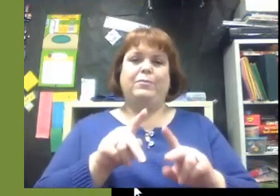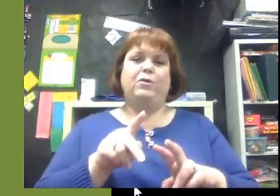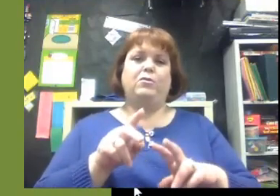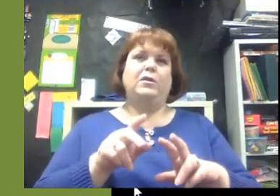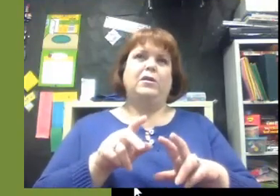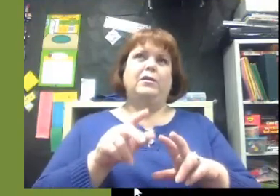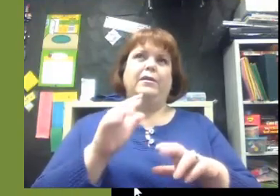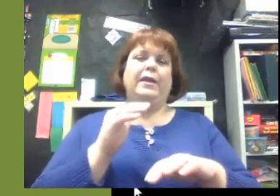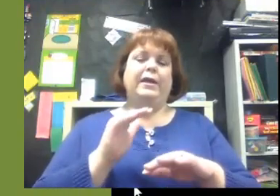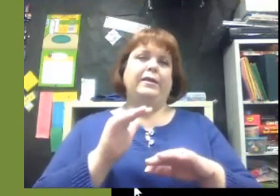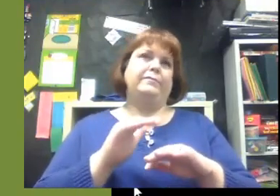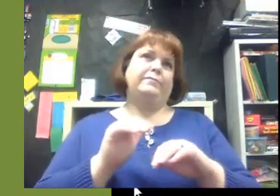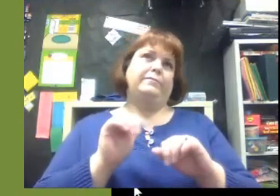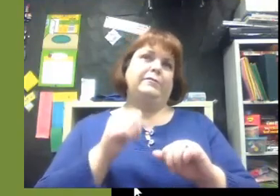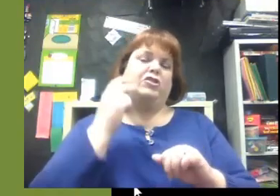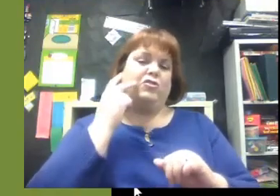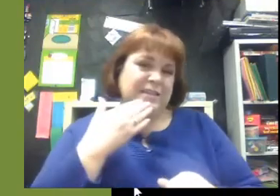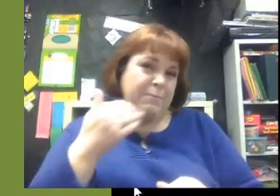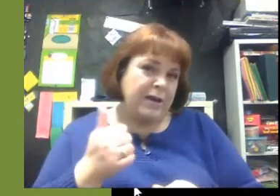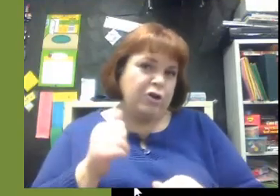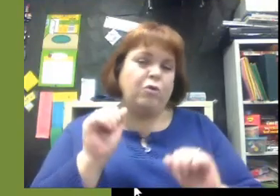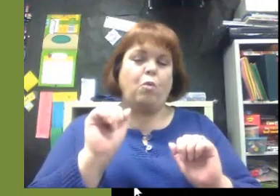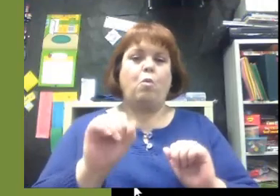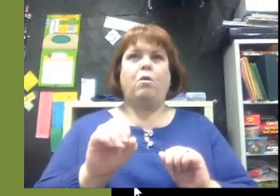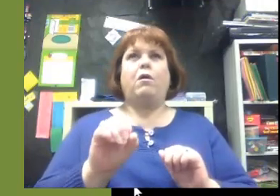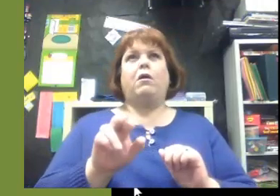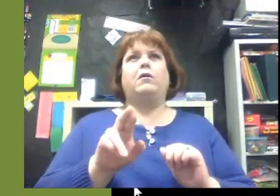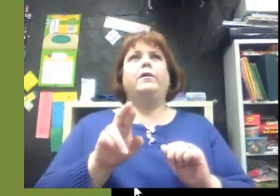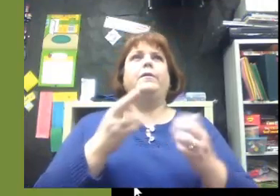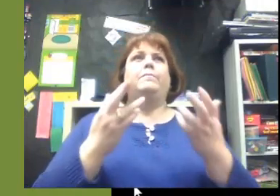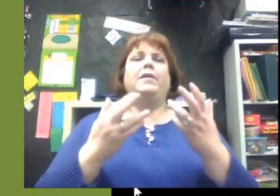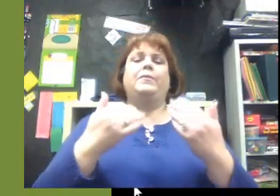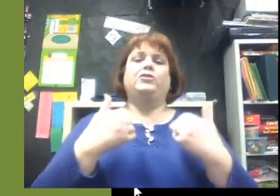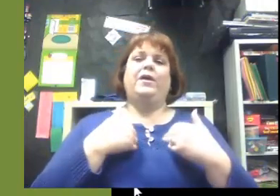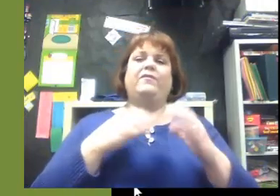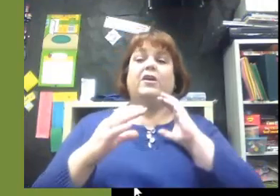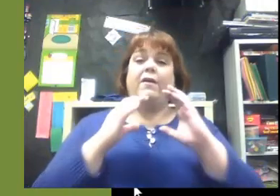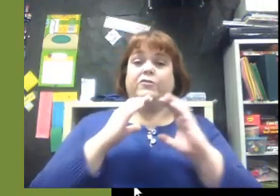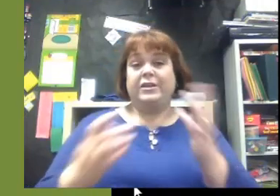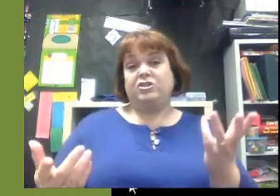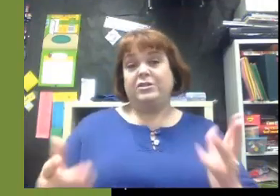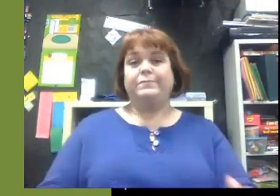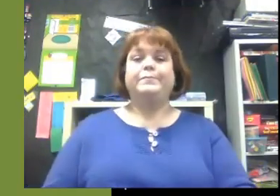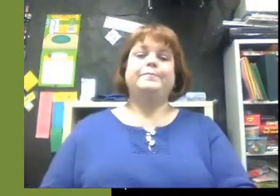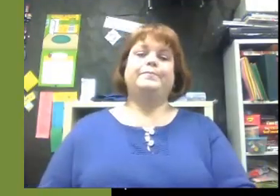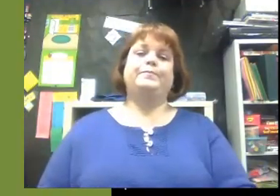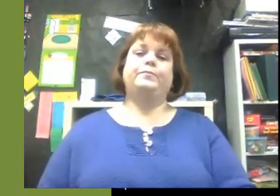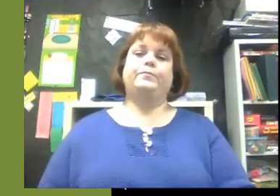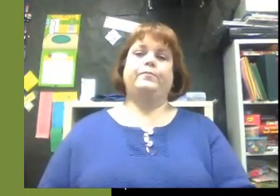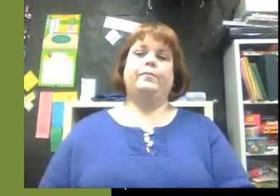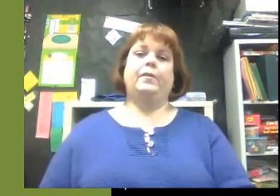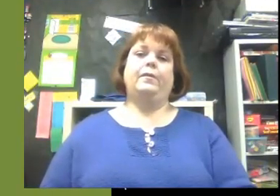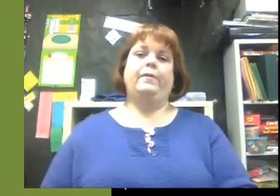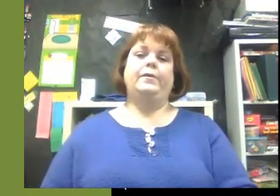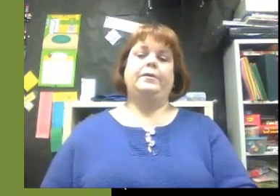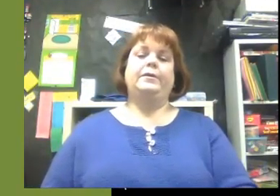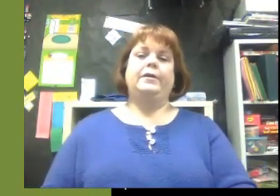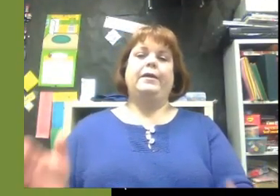people can, so you can see better, or maybe to have a conversation.